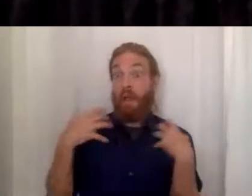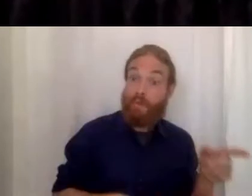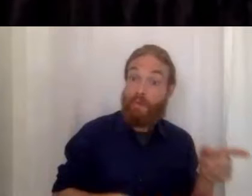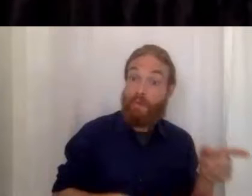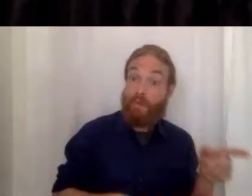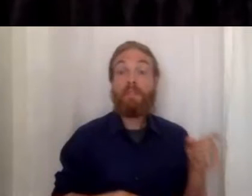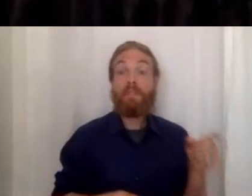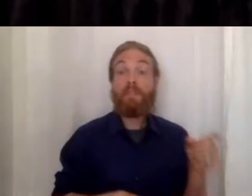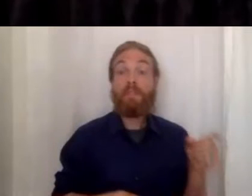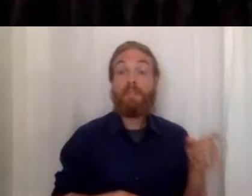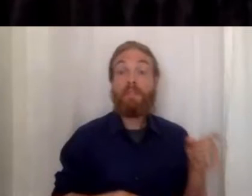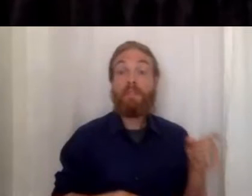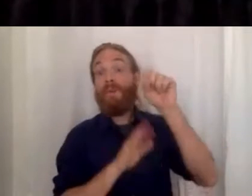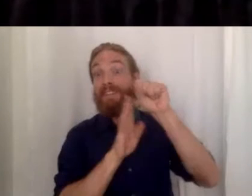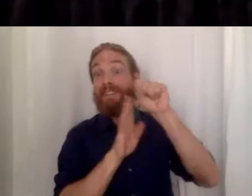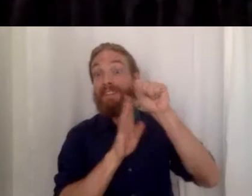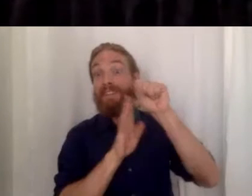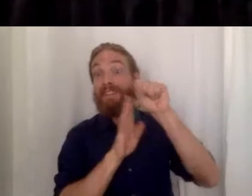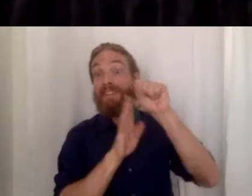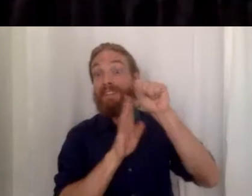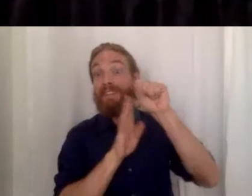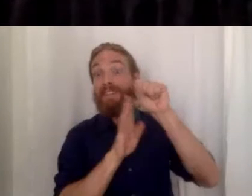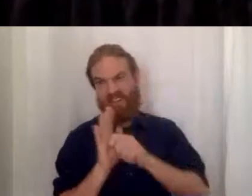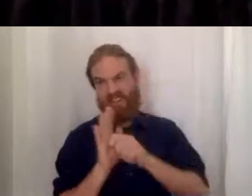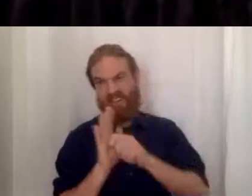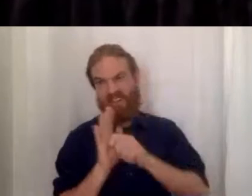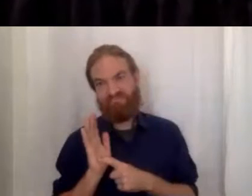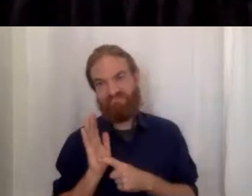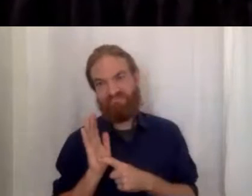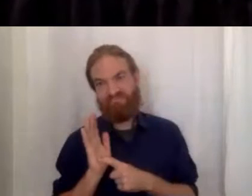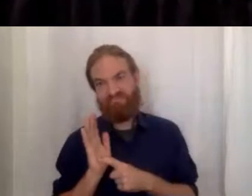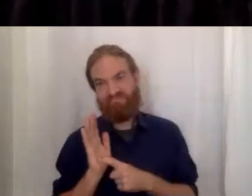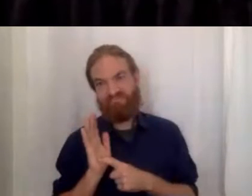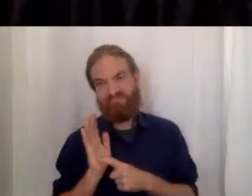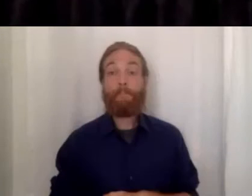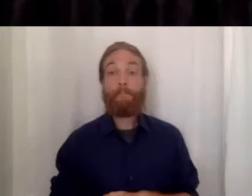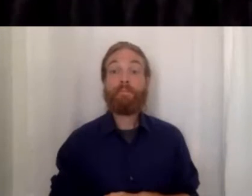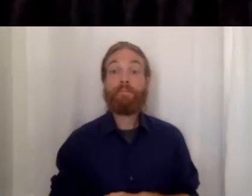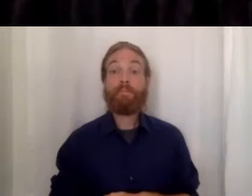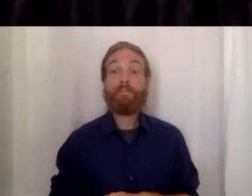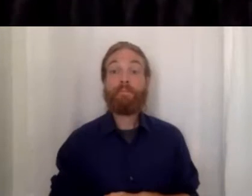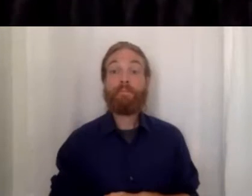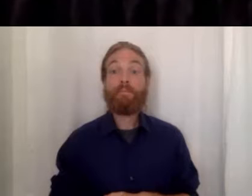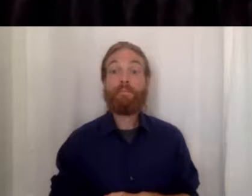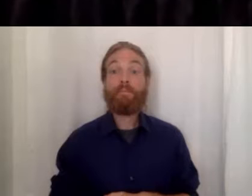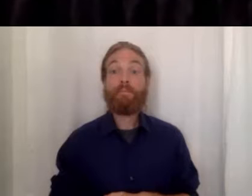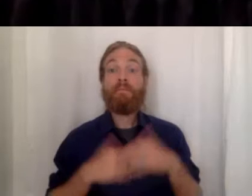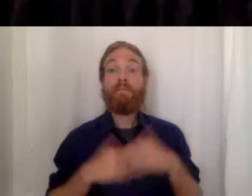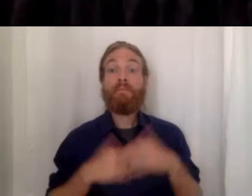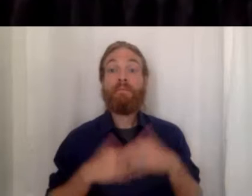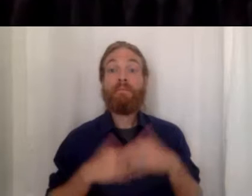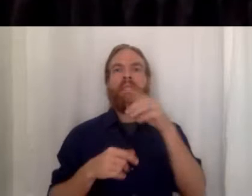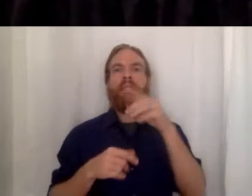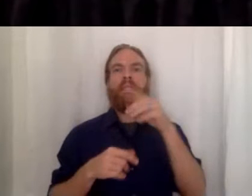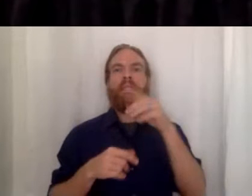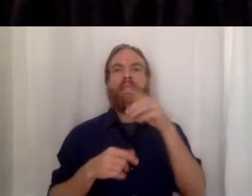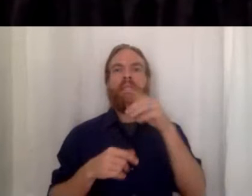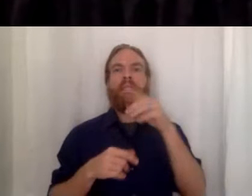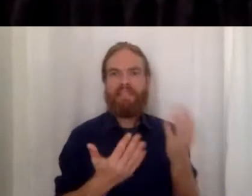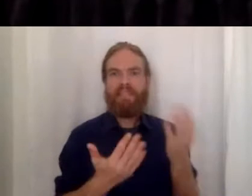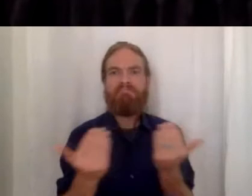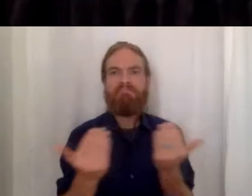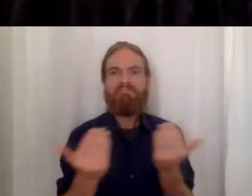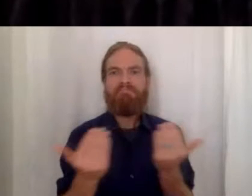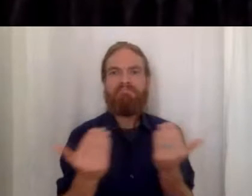will, they're in a process of taking feedback that will be presented to the State Board of Health,